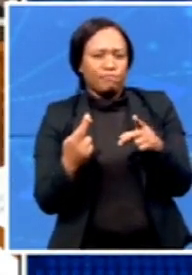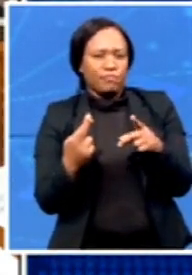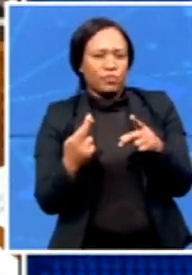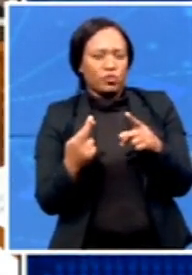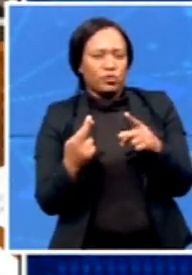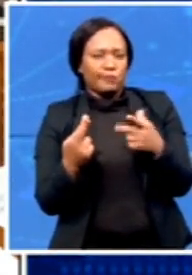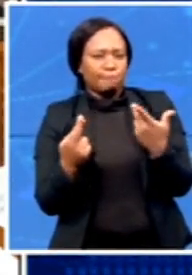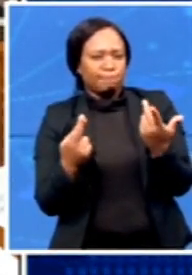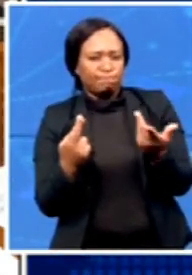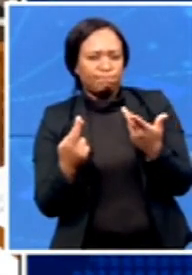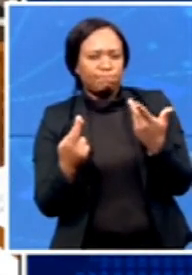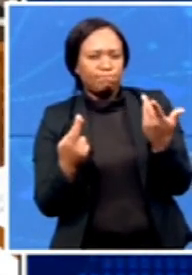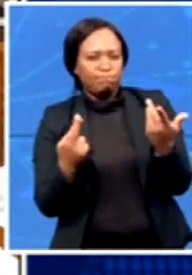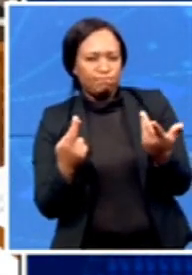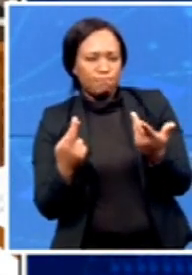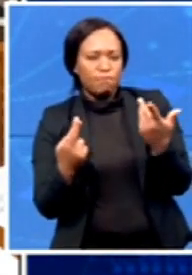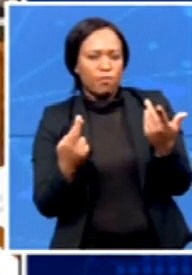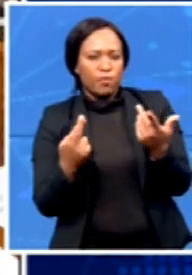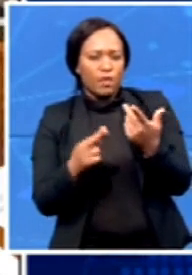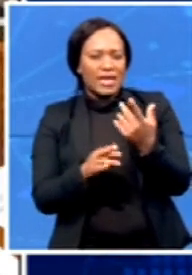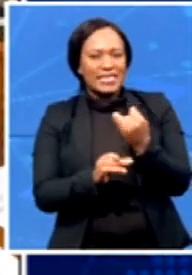institution financially sustainable?